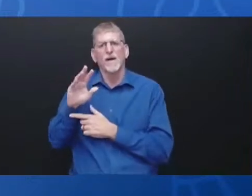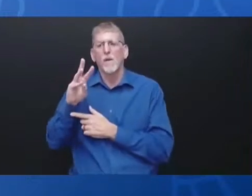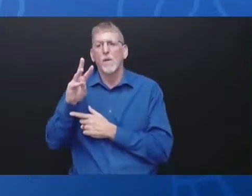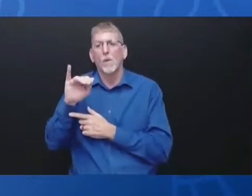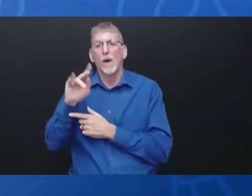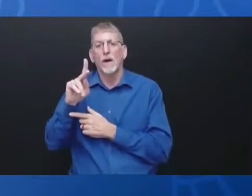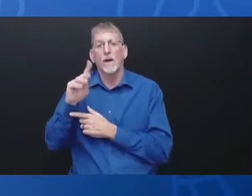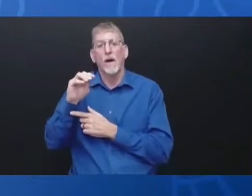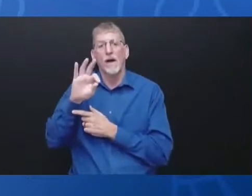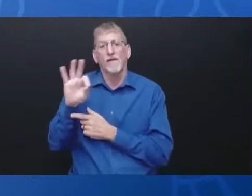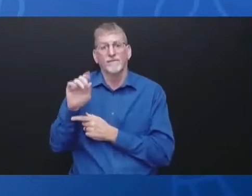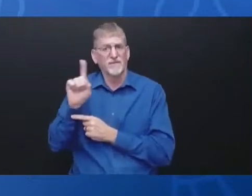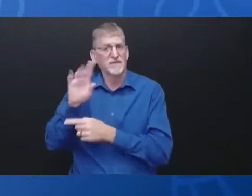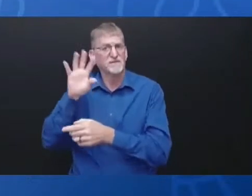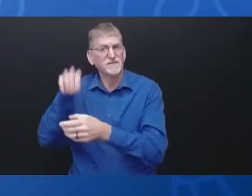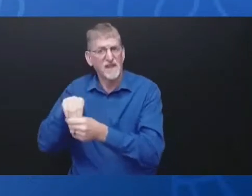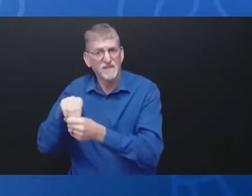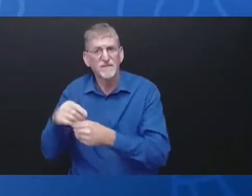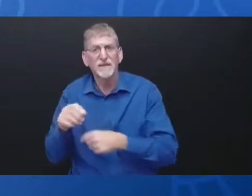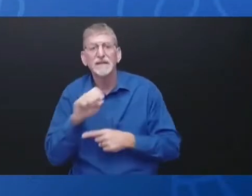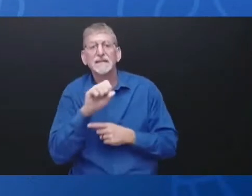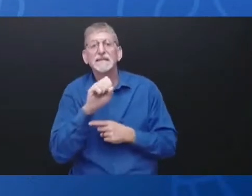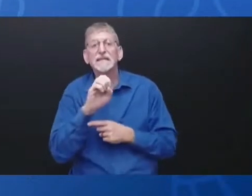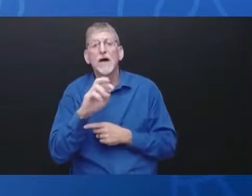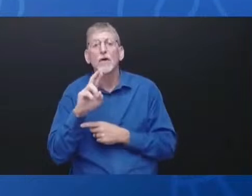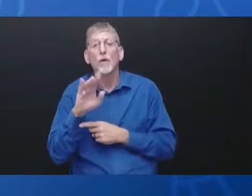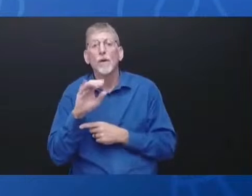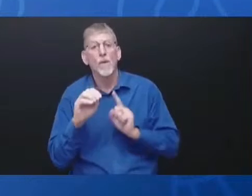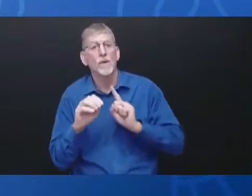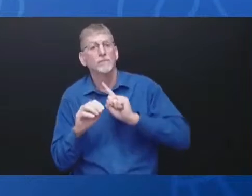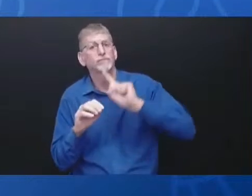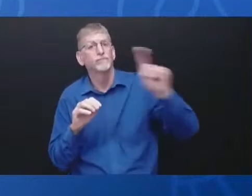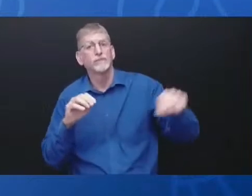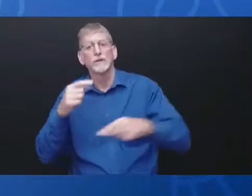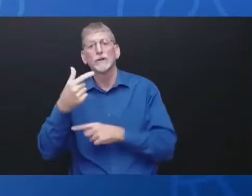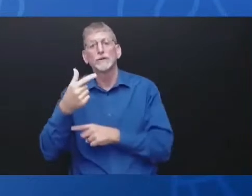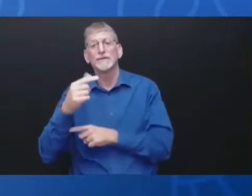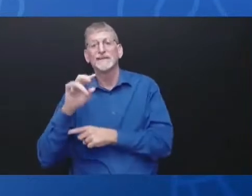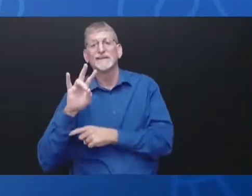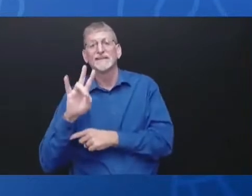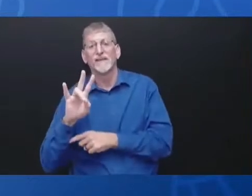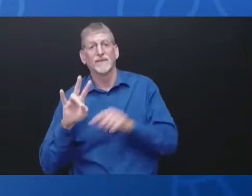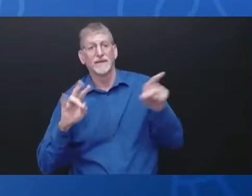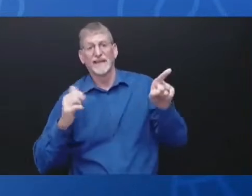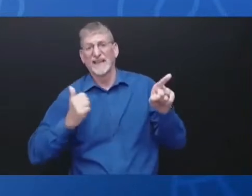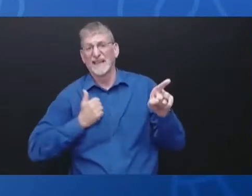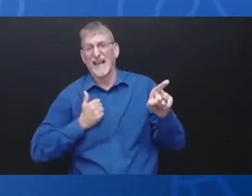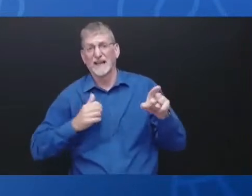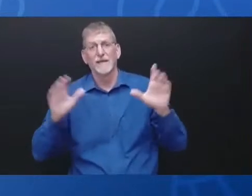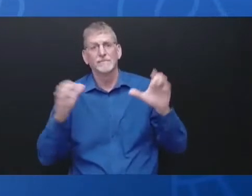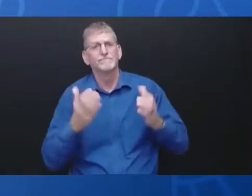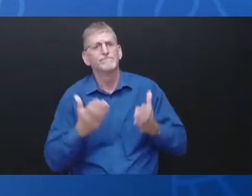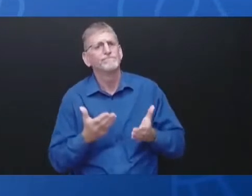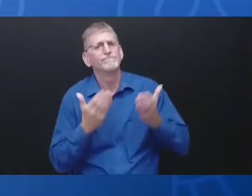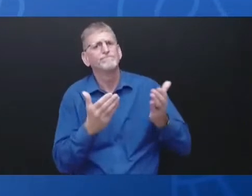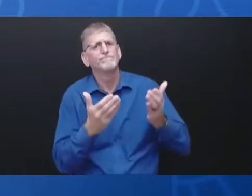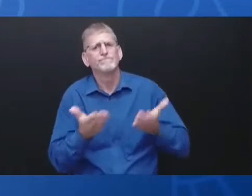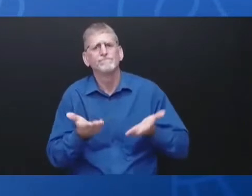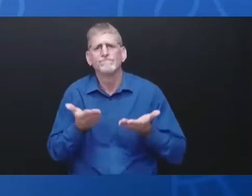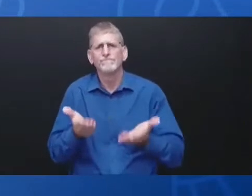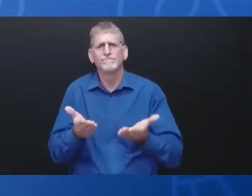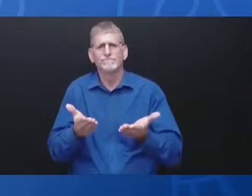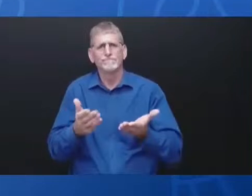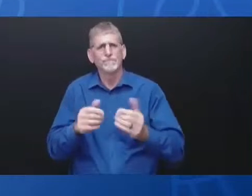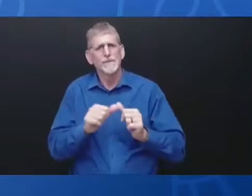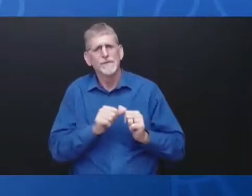in Canada, where our partners expressed support for a swift end and a durable end to this conflict. And as we